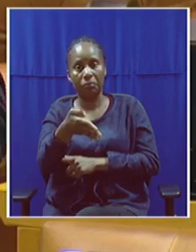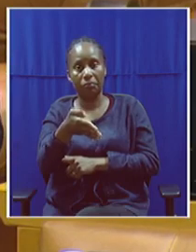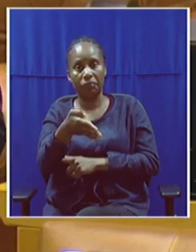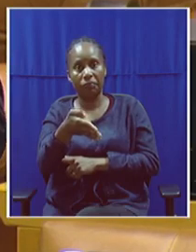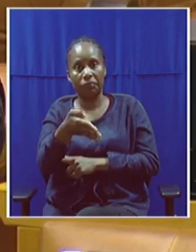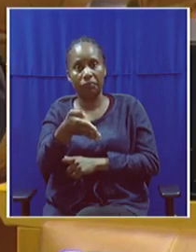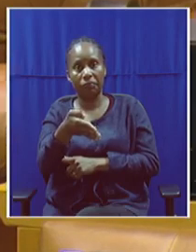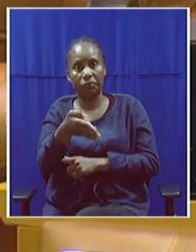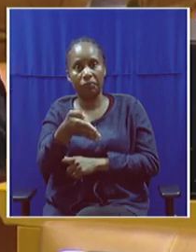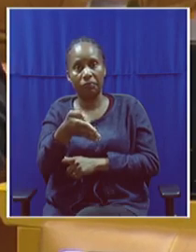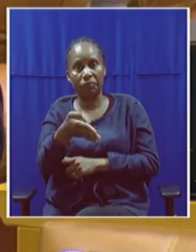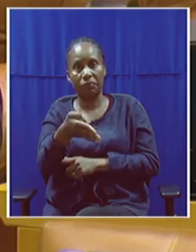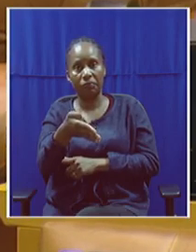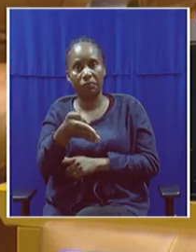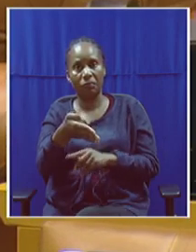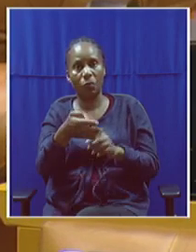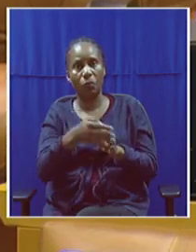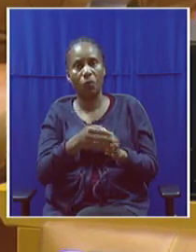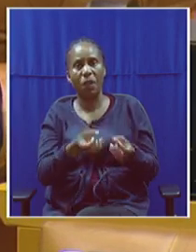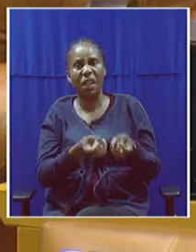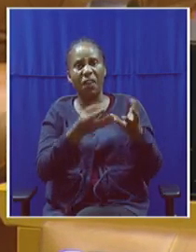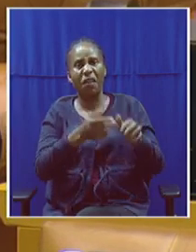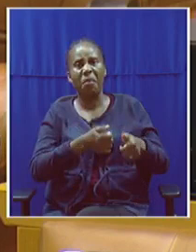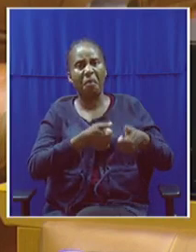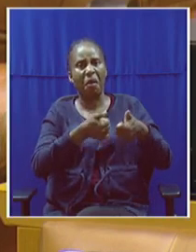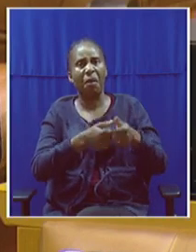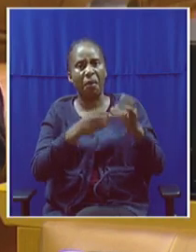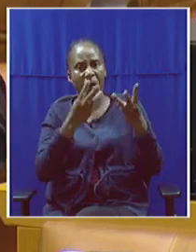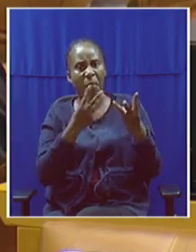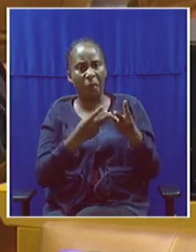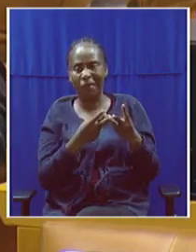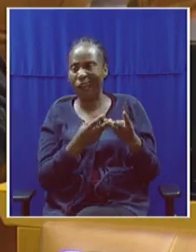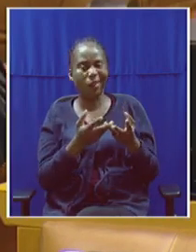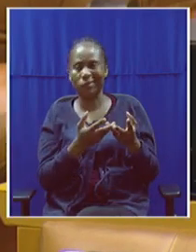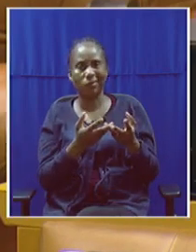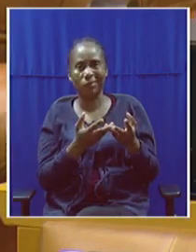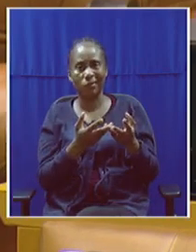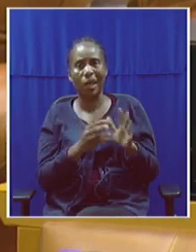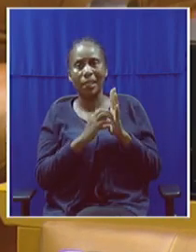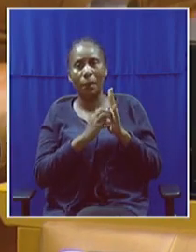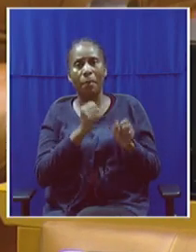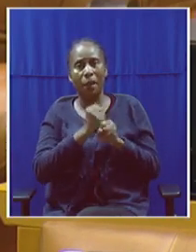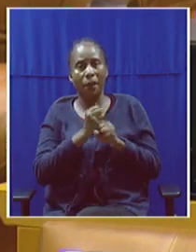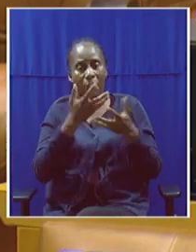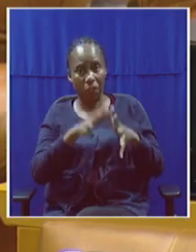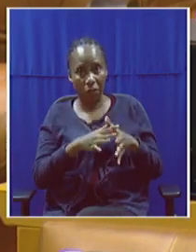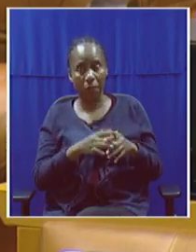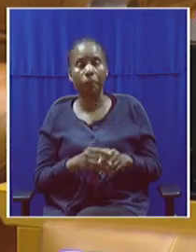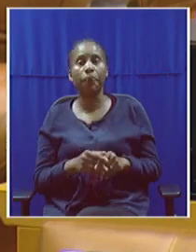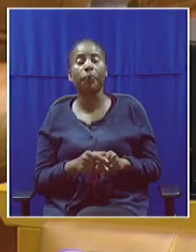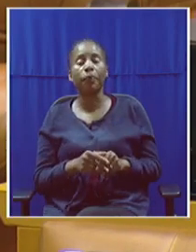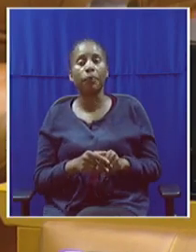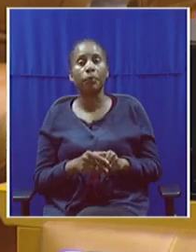is not VI is not possible to give people I can make examples for the union buildings and many other